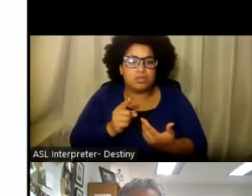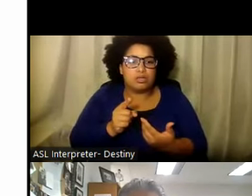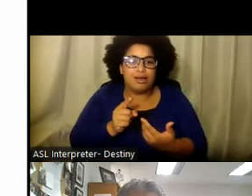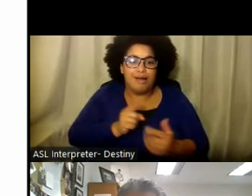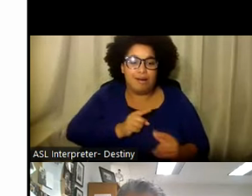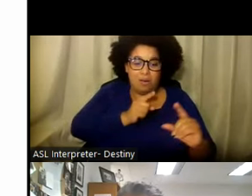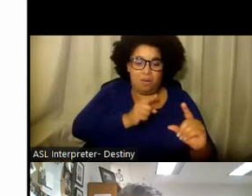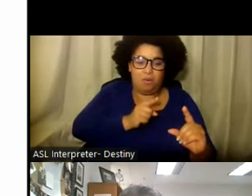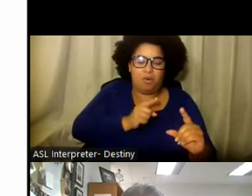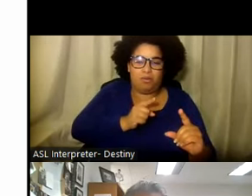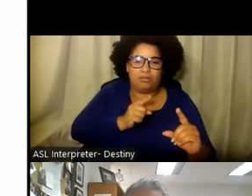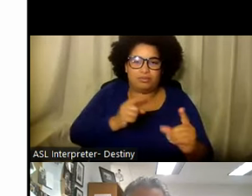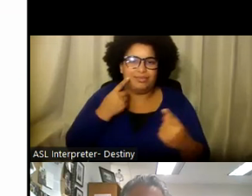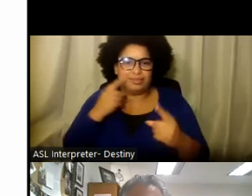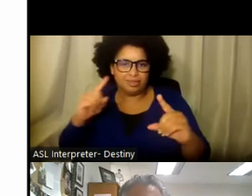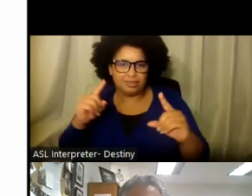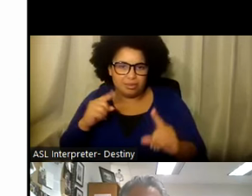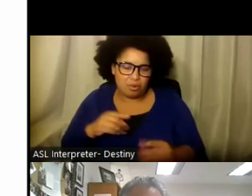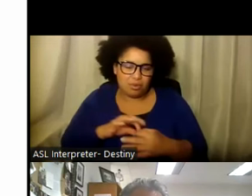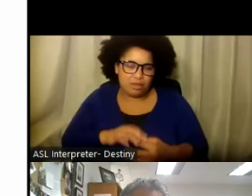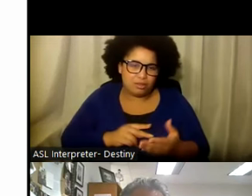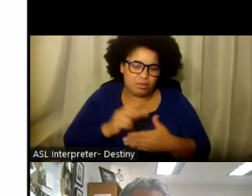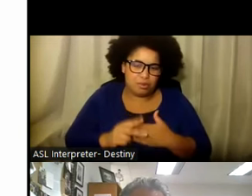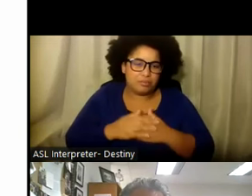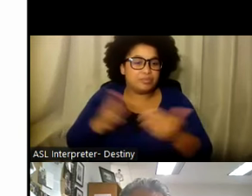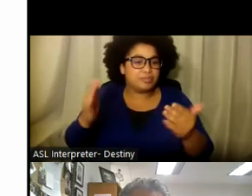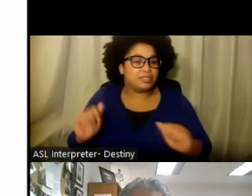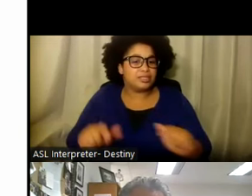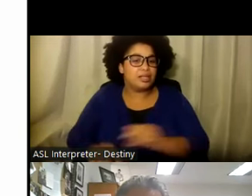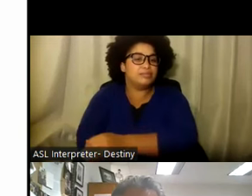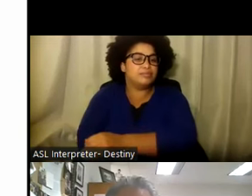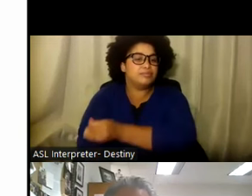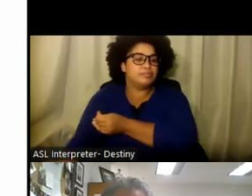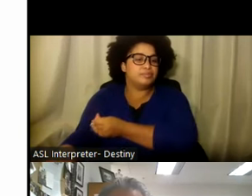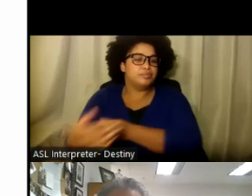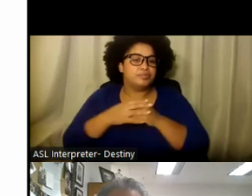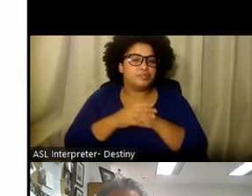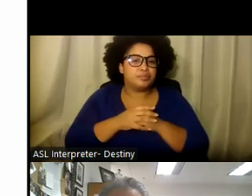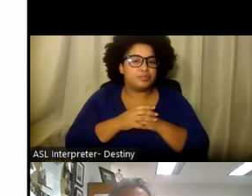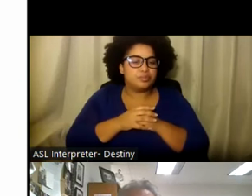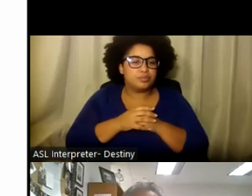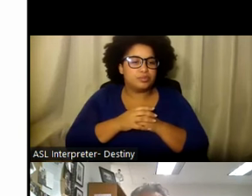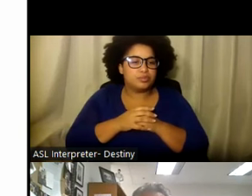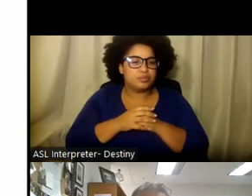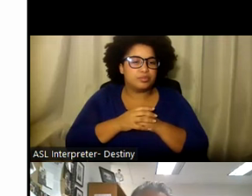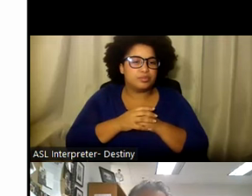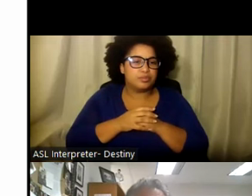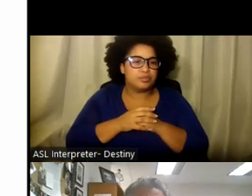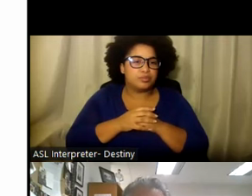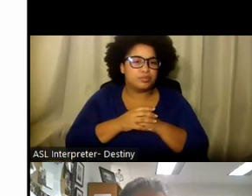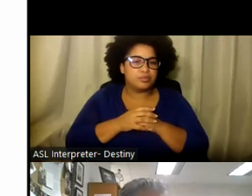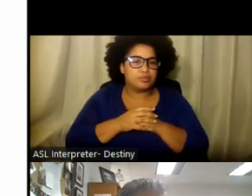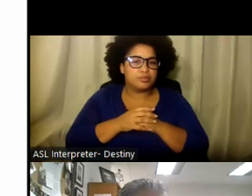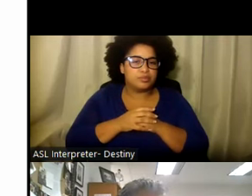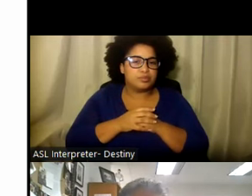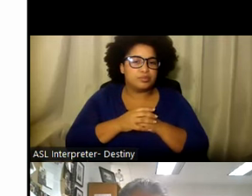it's intended to do. Next slide, please. So there are a few